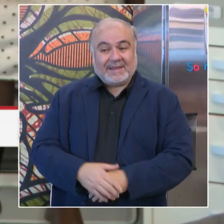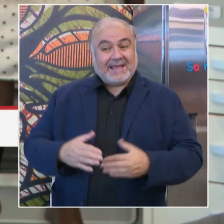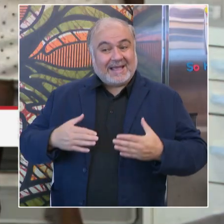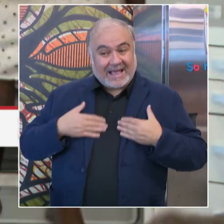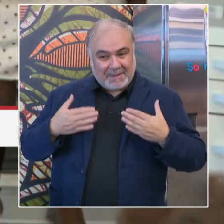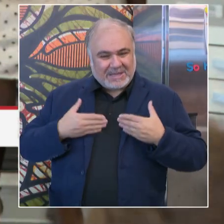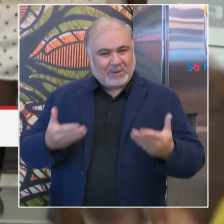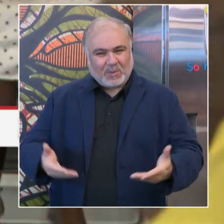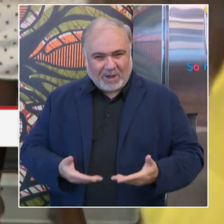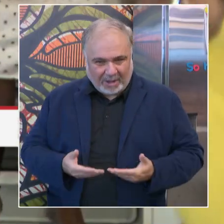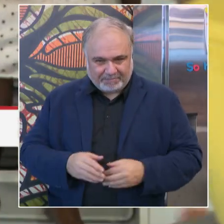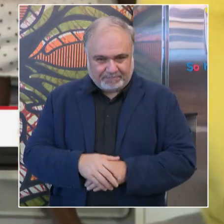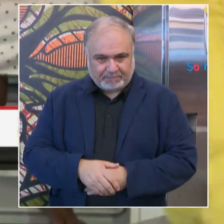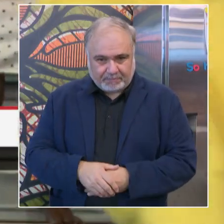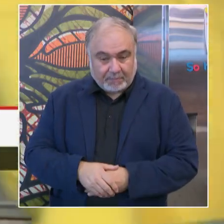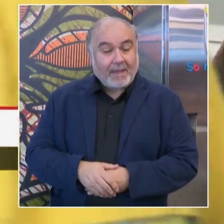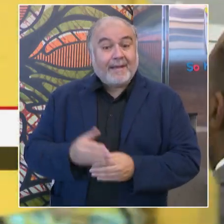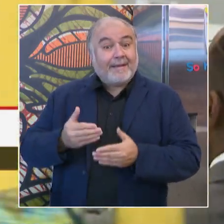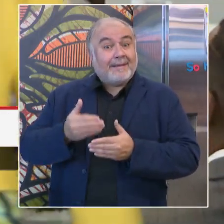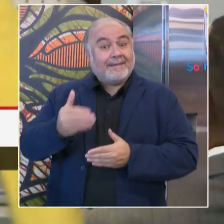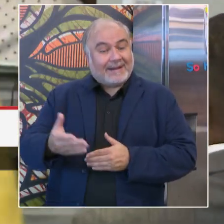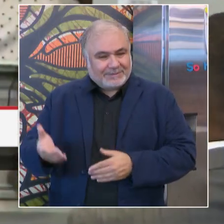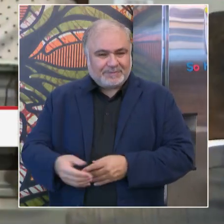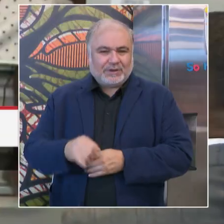DC Hospital Association.